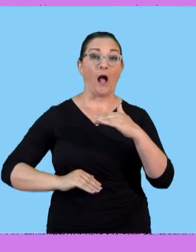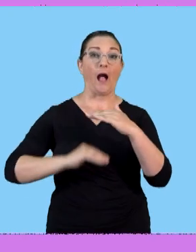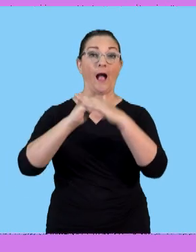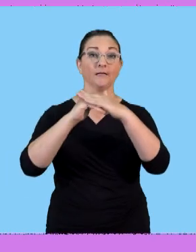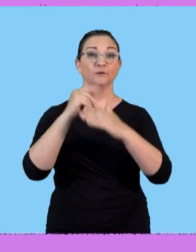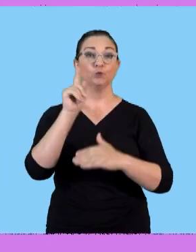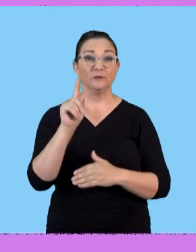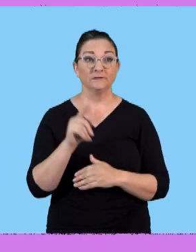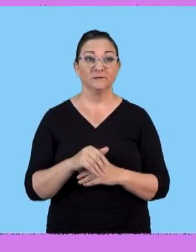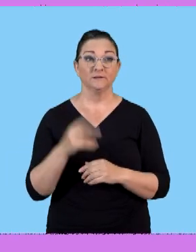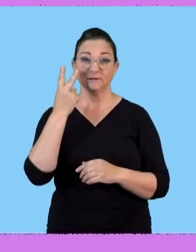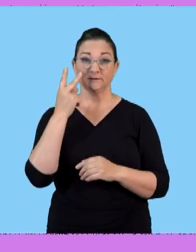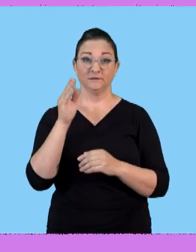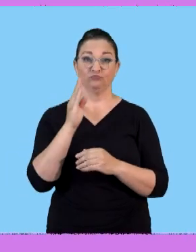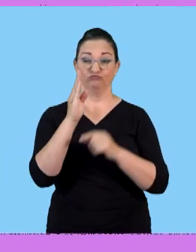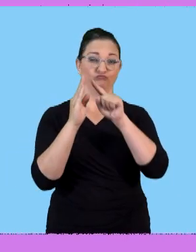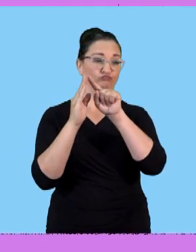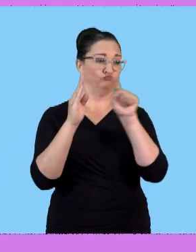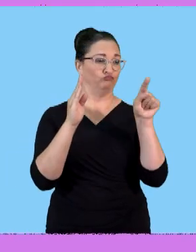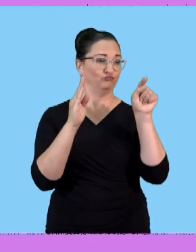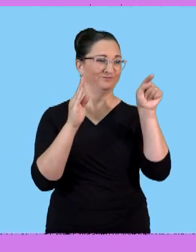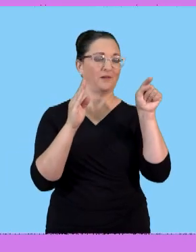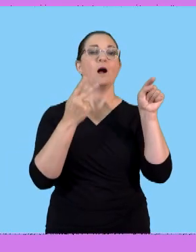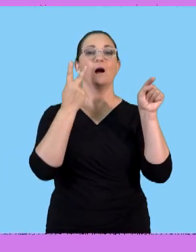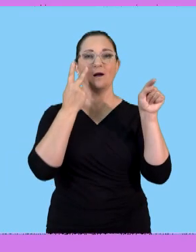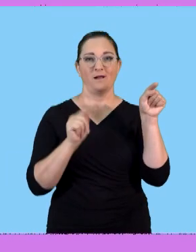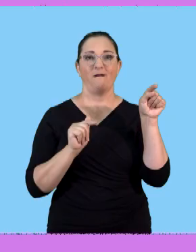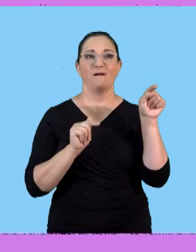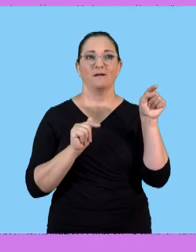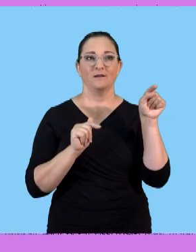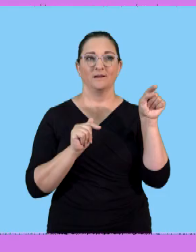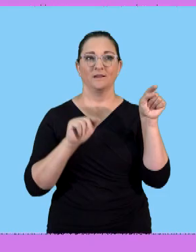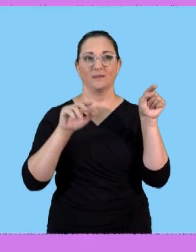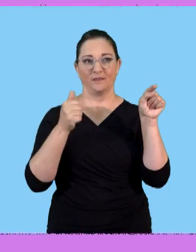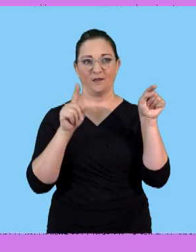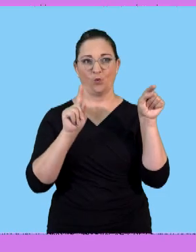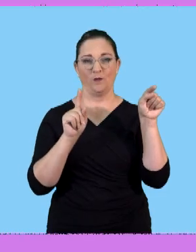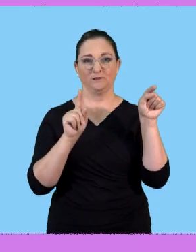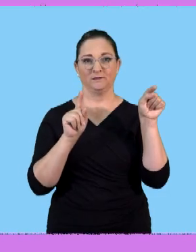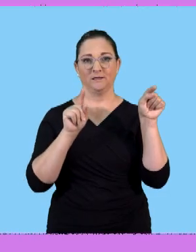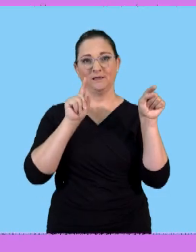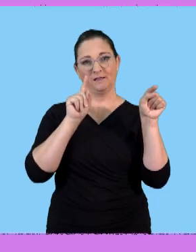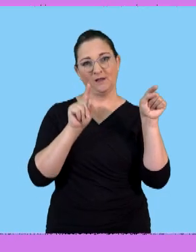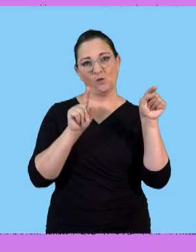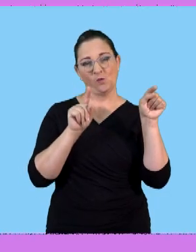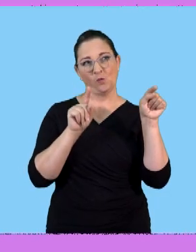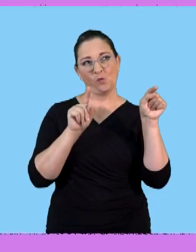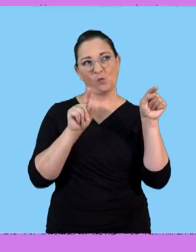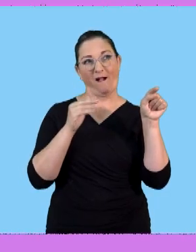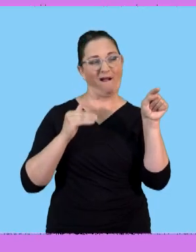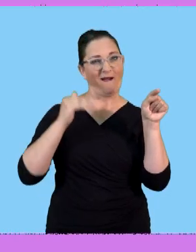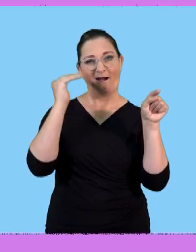the... Okay, so now I'll move across to my left-hand side to see... Okay, then it indicates that